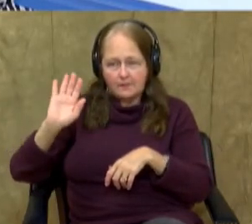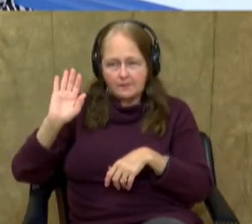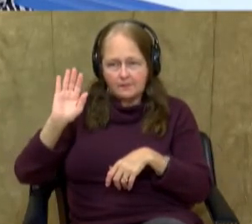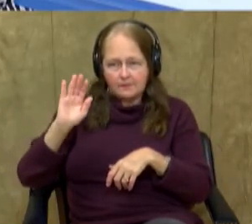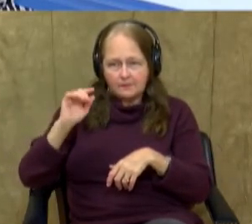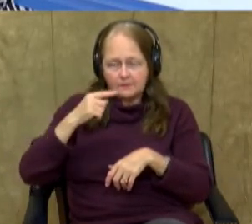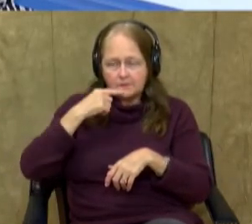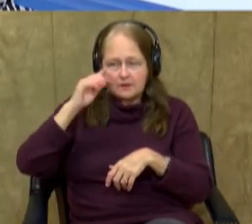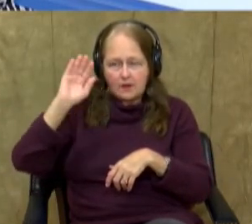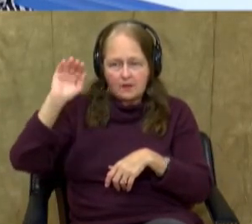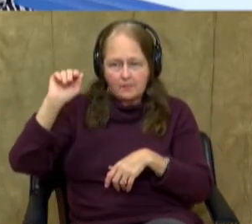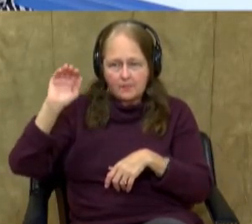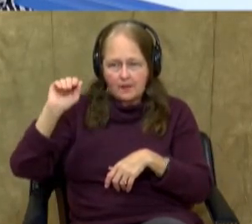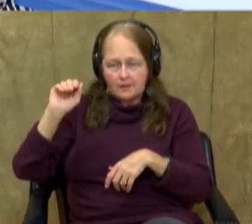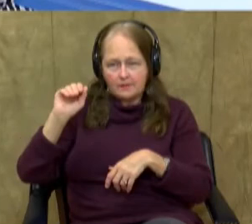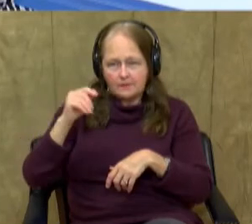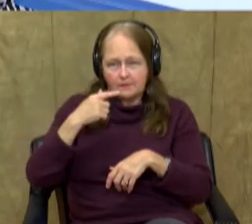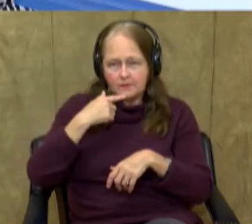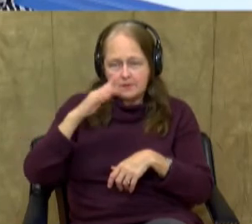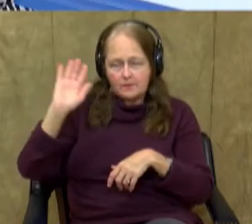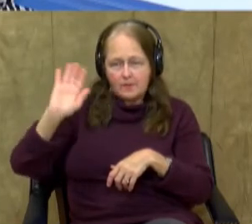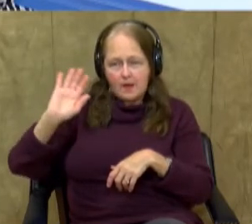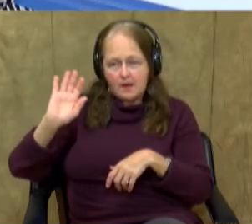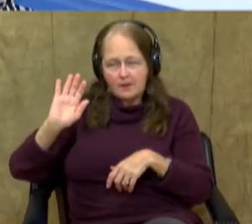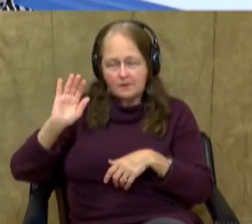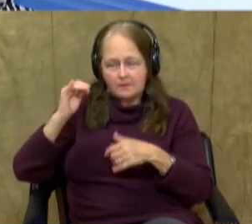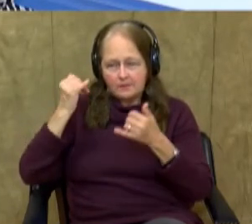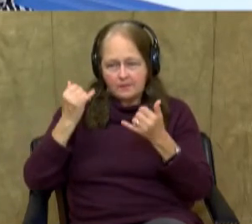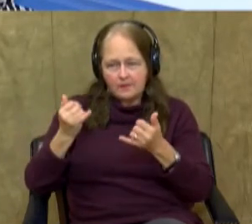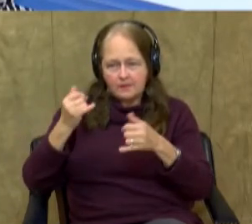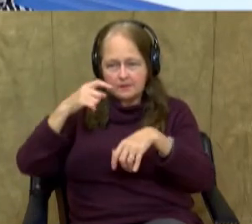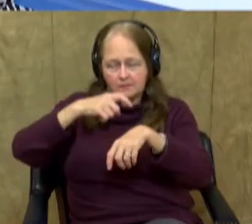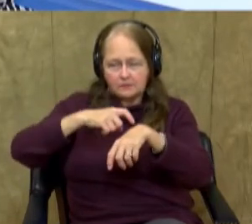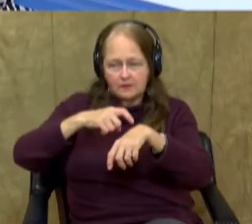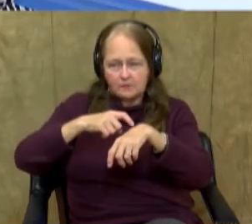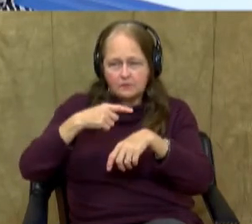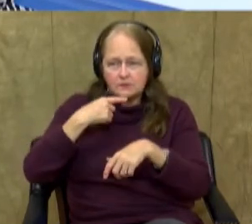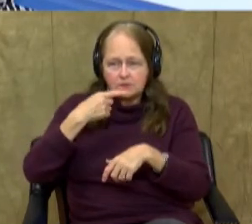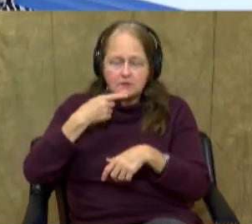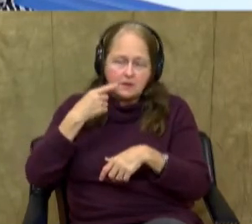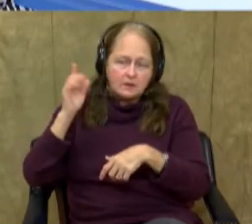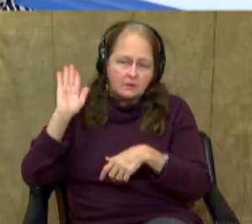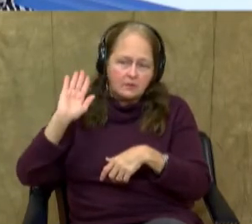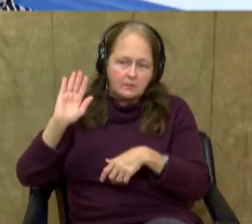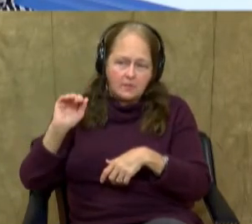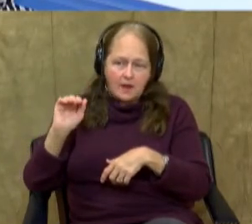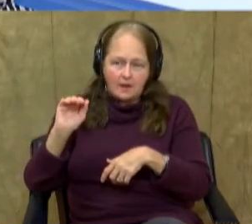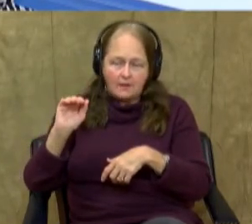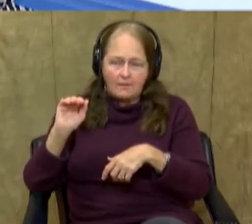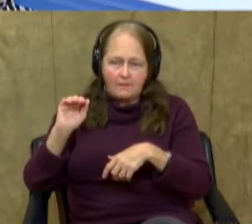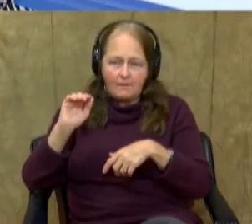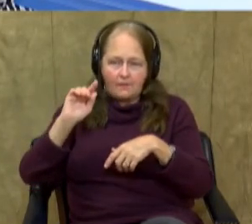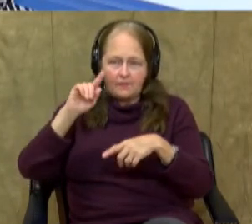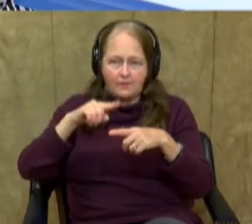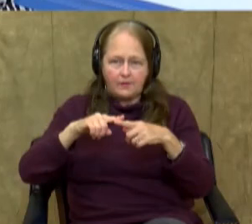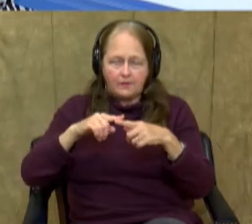goodbye, say goodbye, say goodbye. Now it's time to say